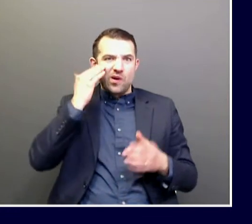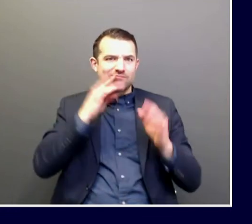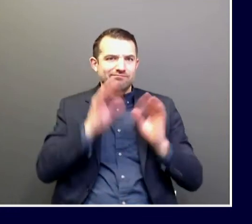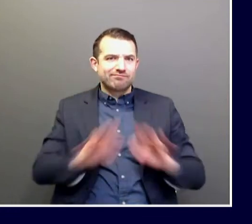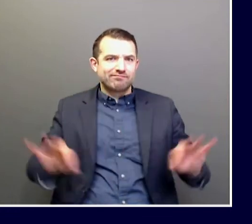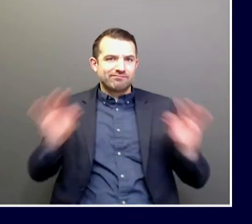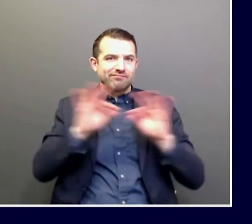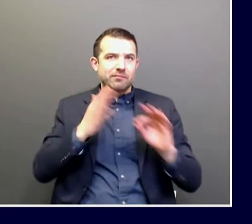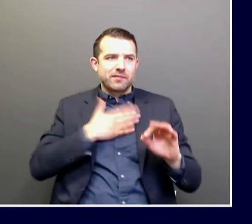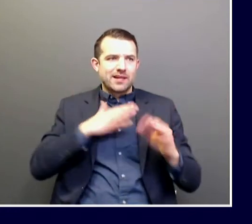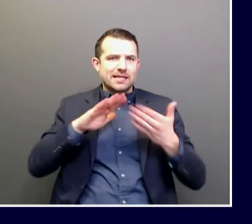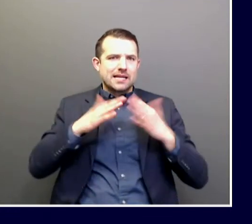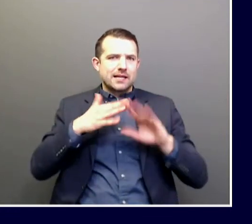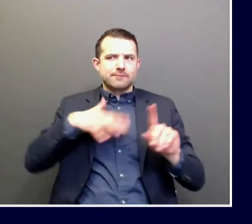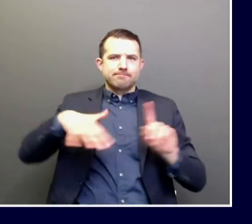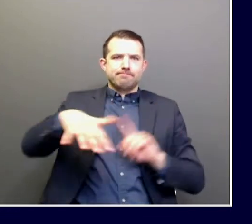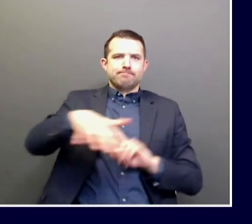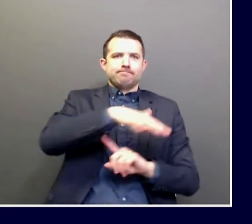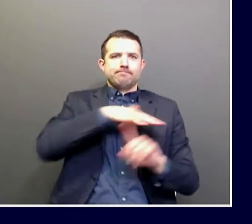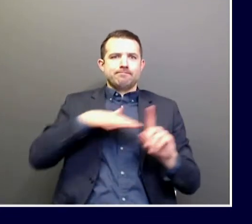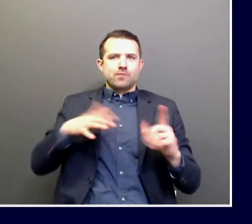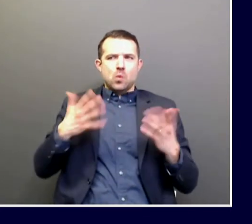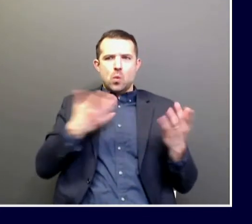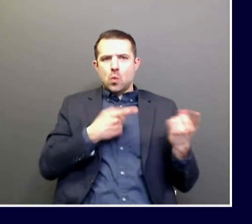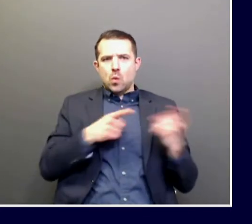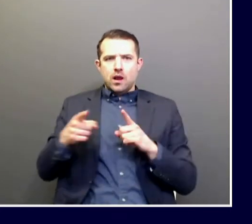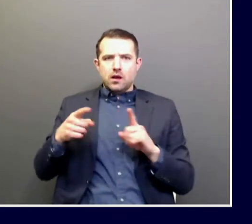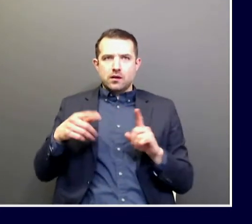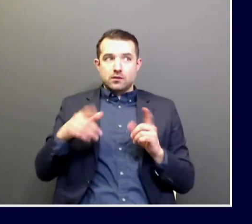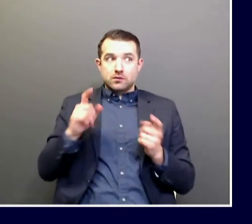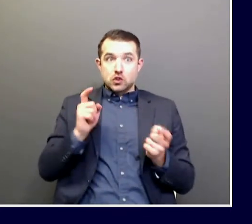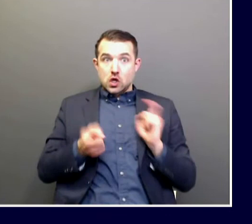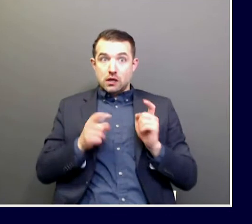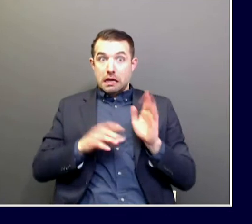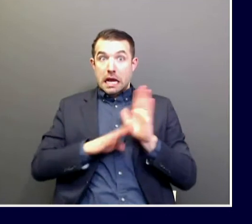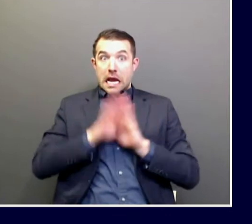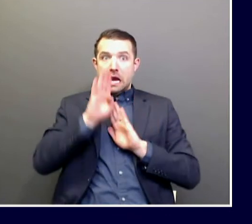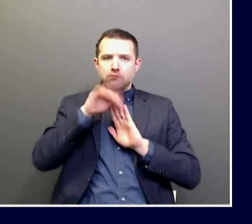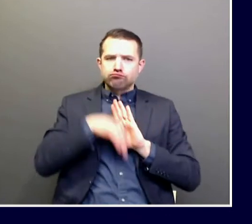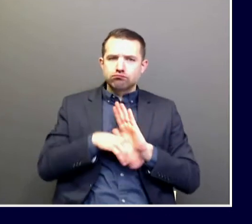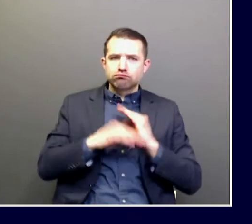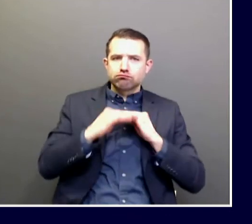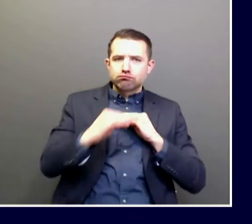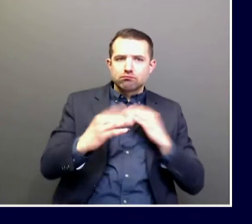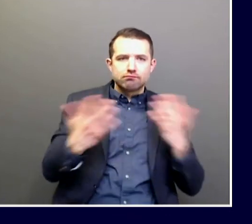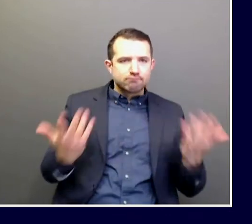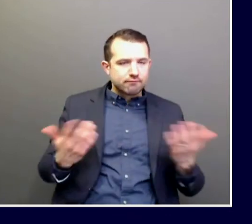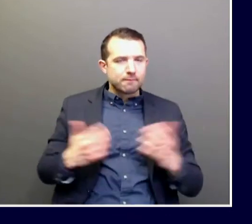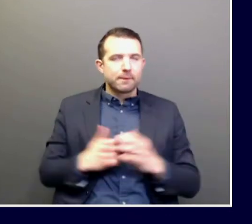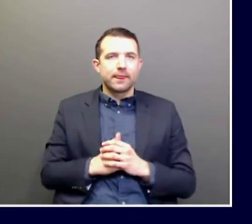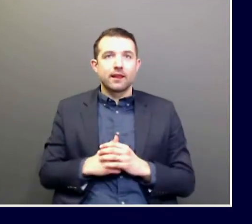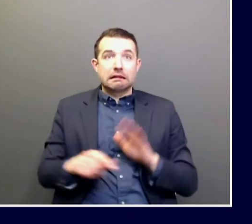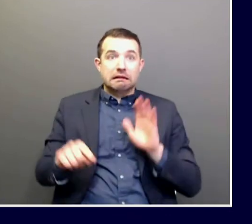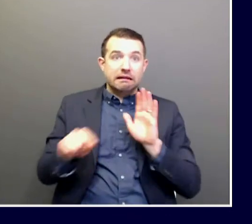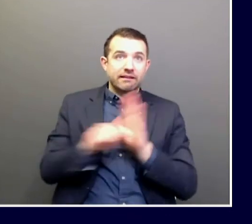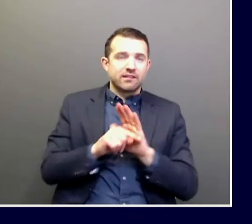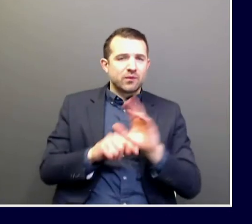and how is that changing and what does that mean going forward? So I far from seeing it as a downside, it is in fact a principal